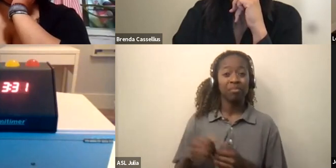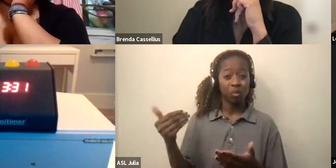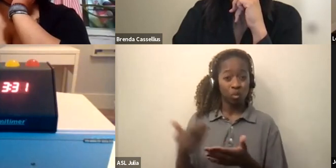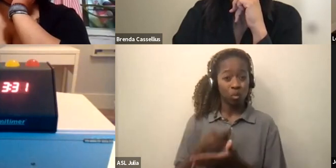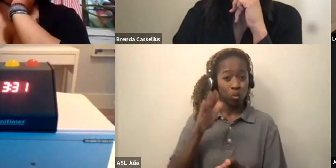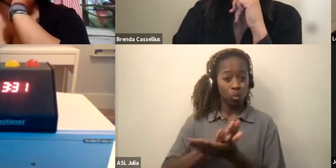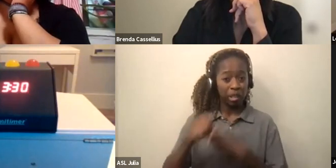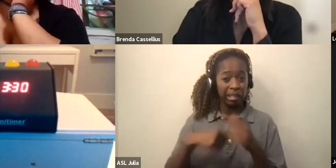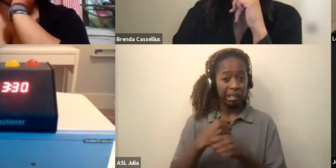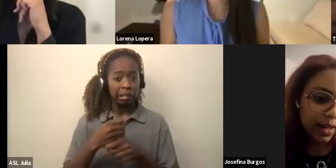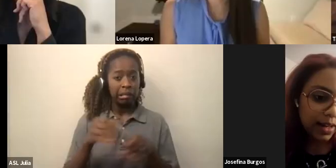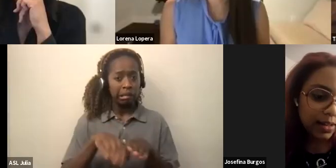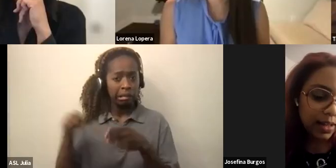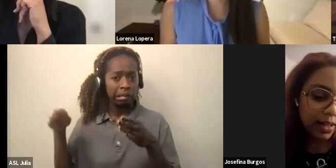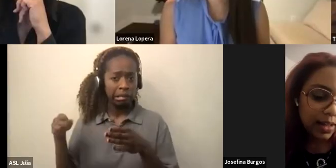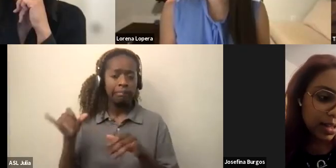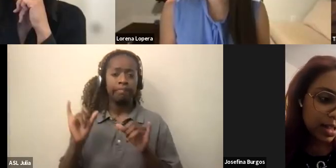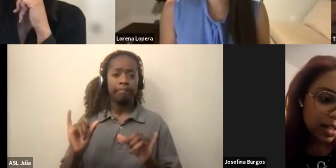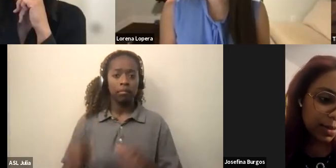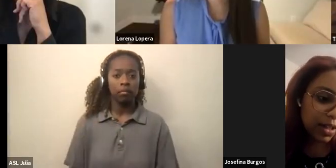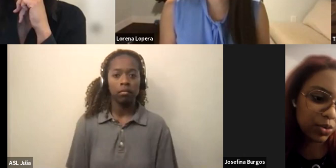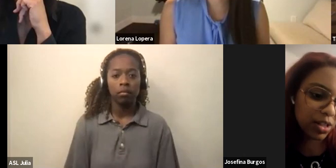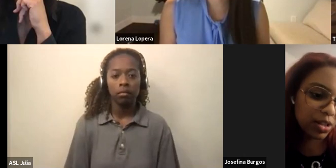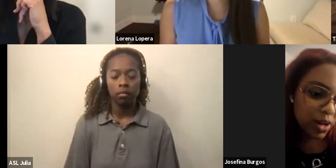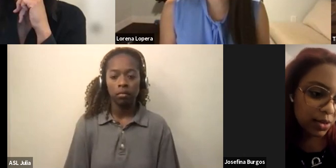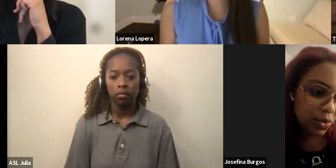year estonia